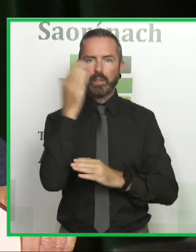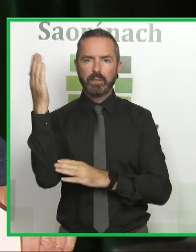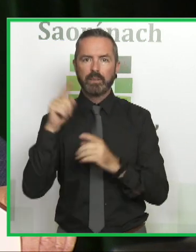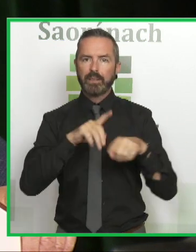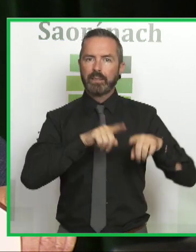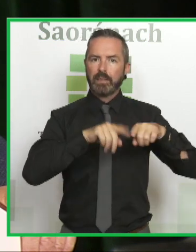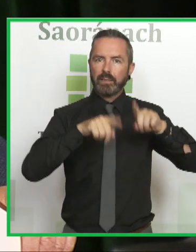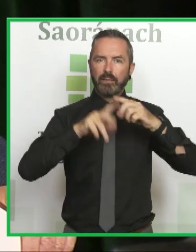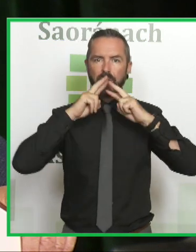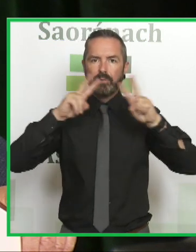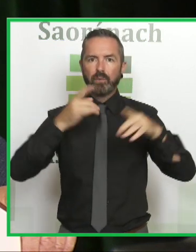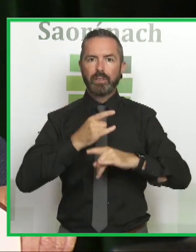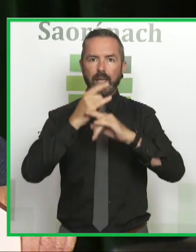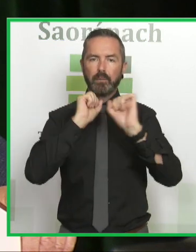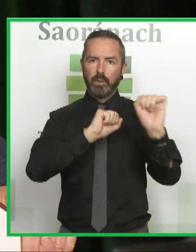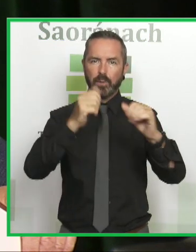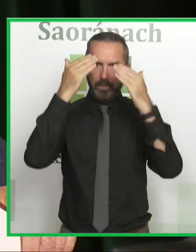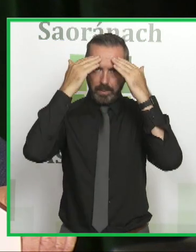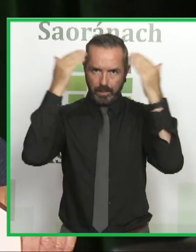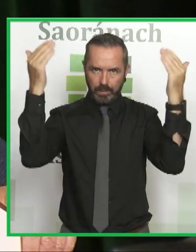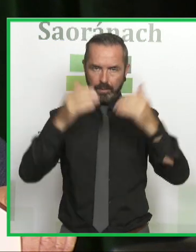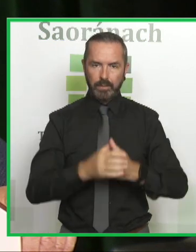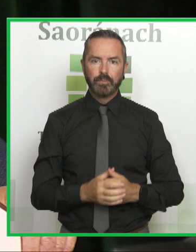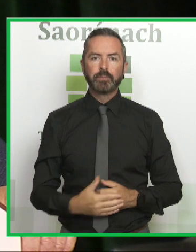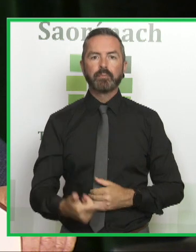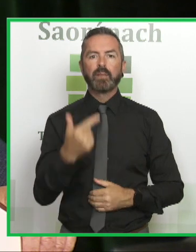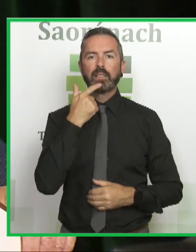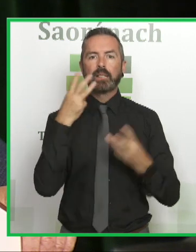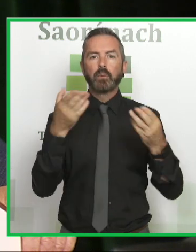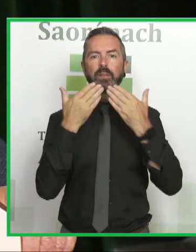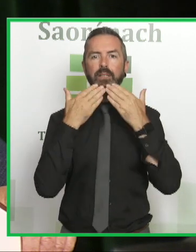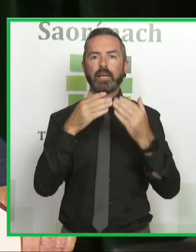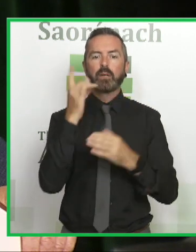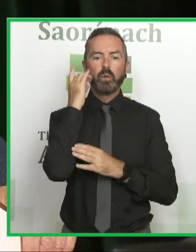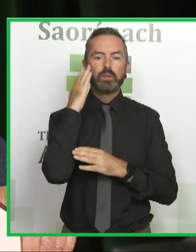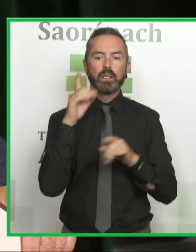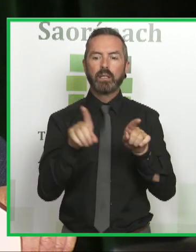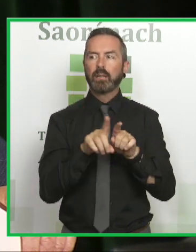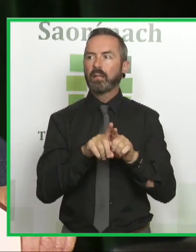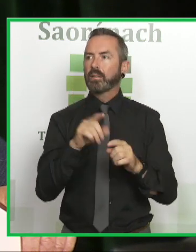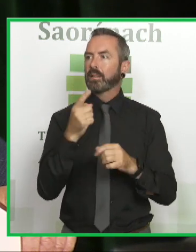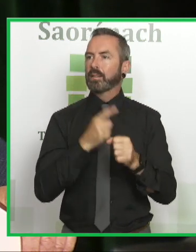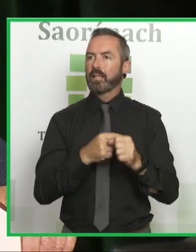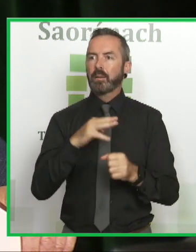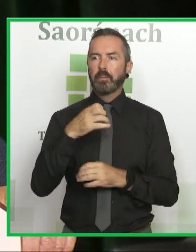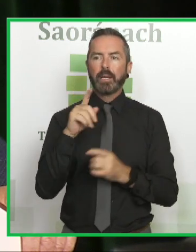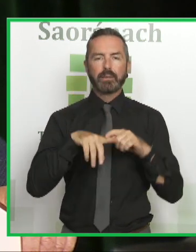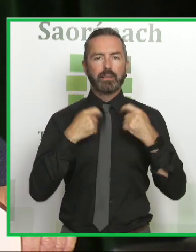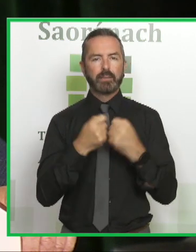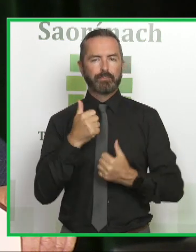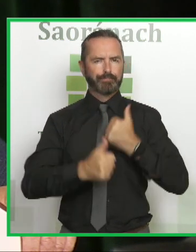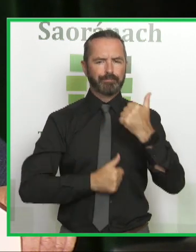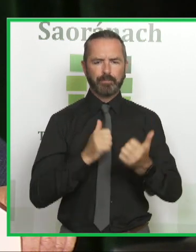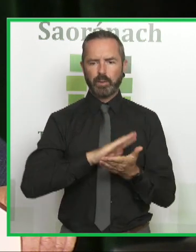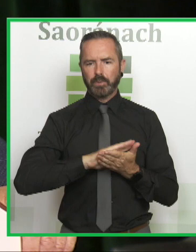views to help you frame your mind. The second, I'd like to thank the hotel again, Matt and his team. Tremendous operation,